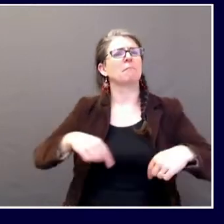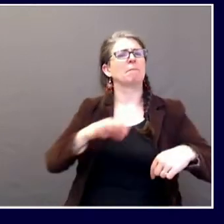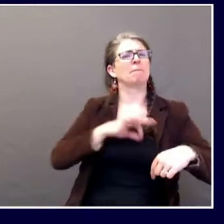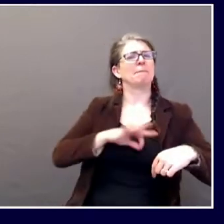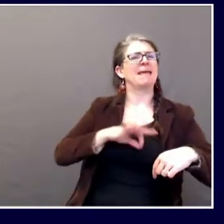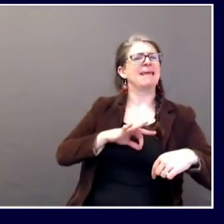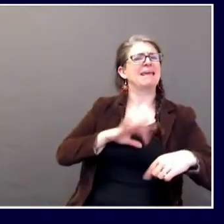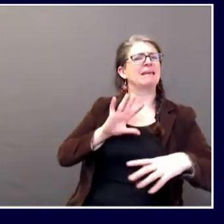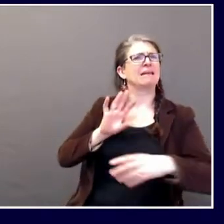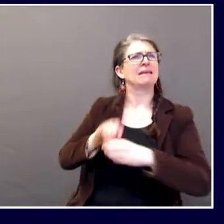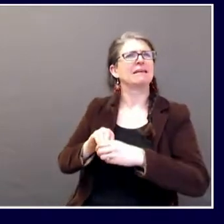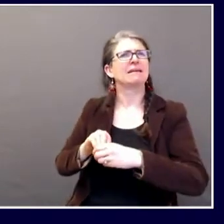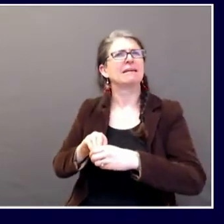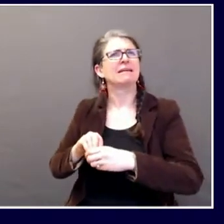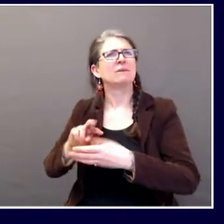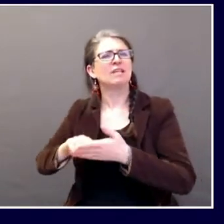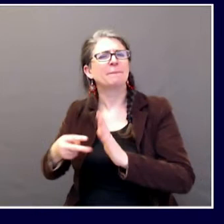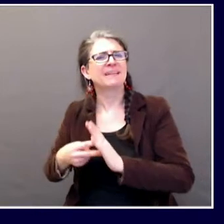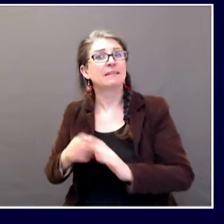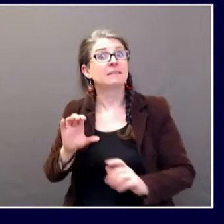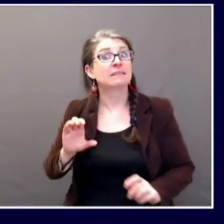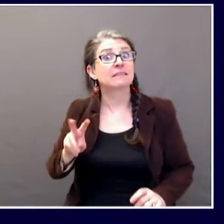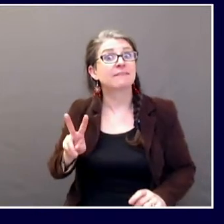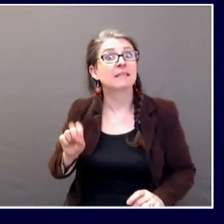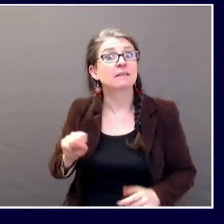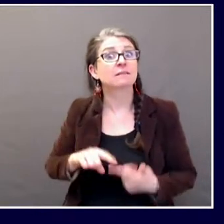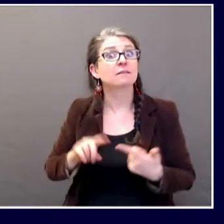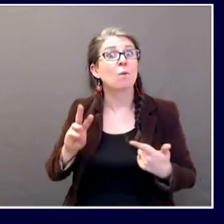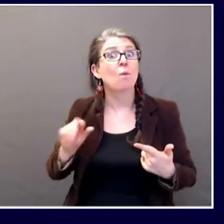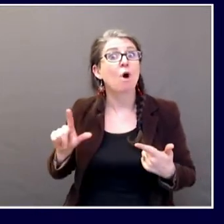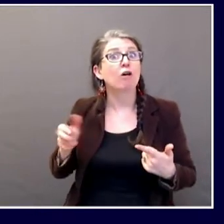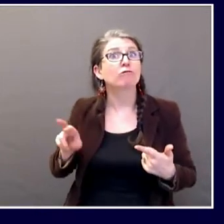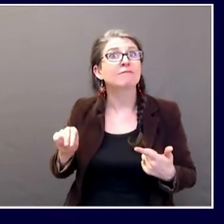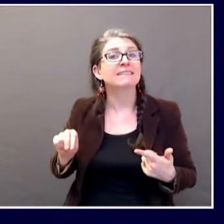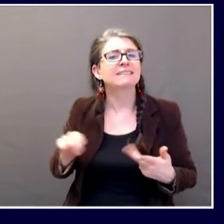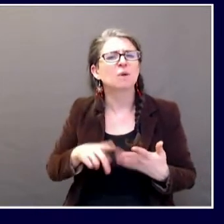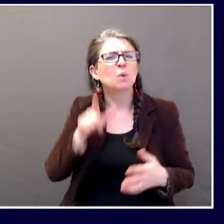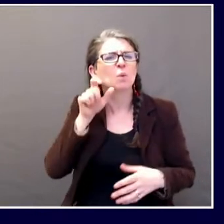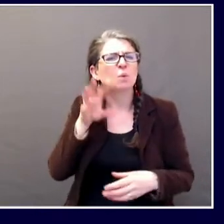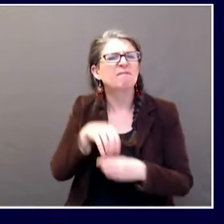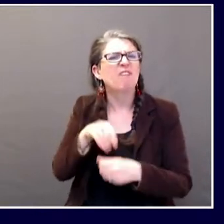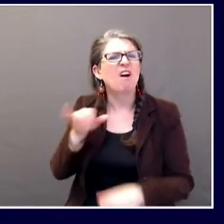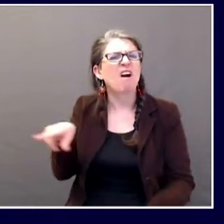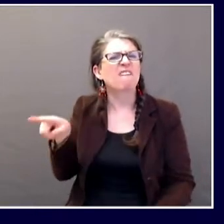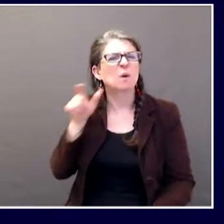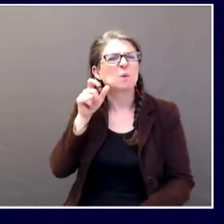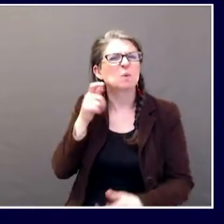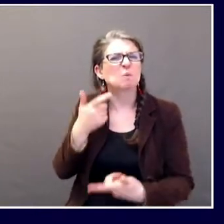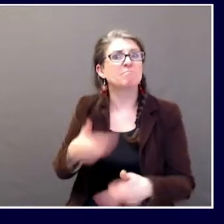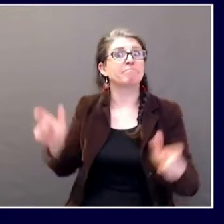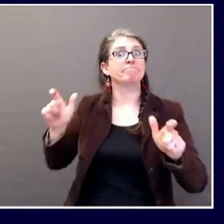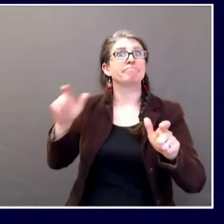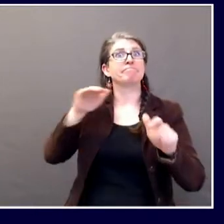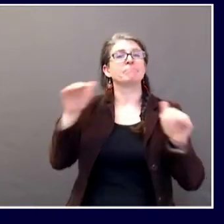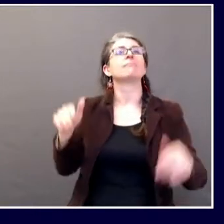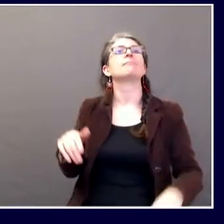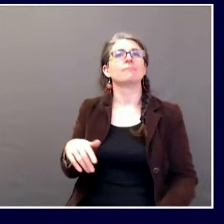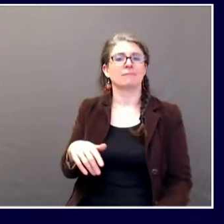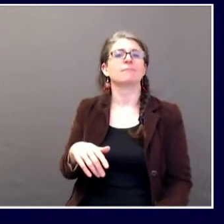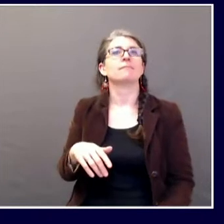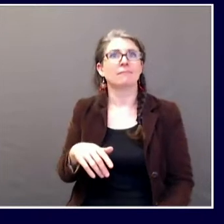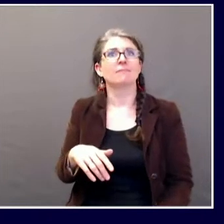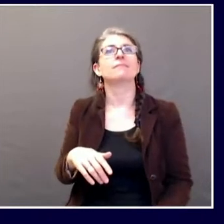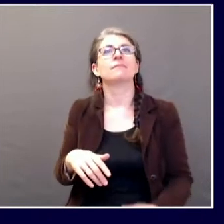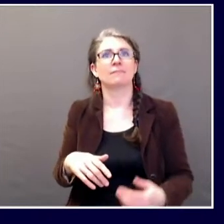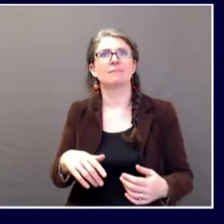announcements around that at the time. I have a call later this evening to get further details, specifically around the